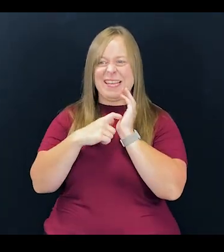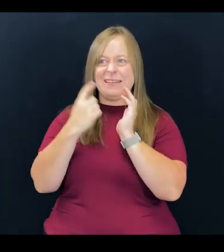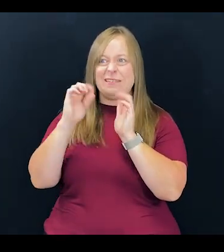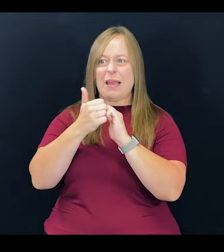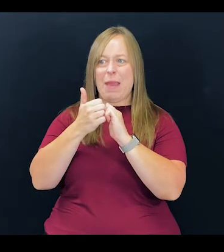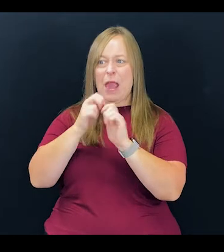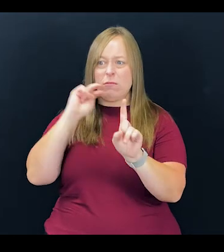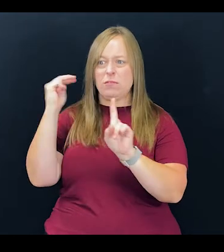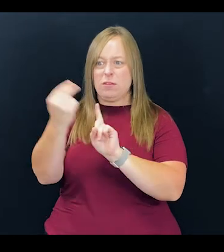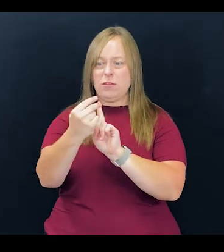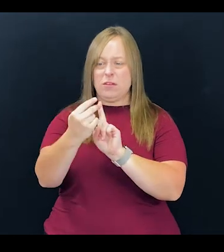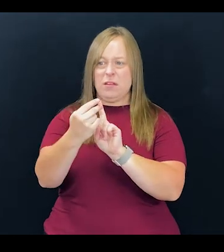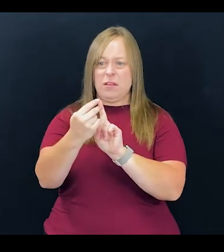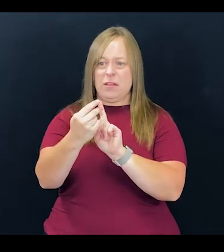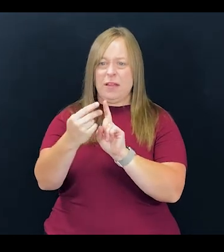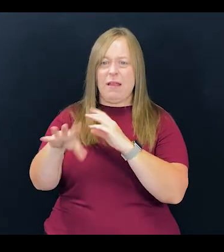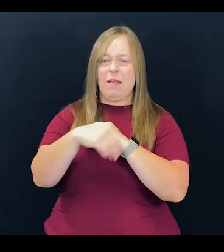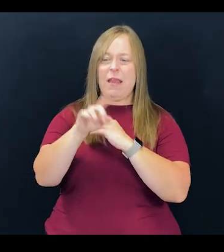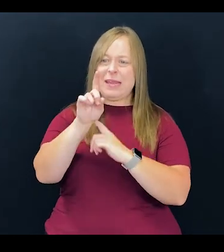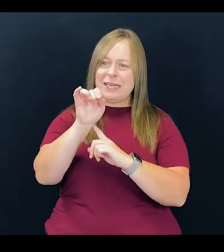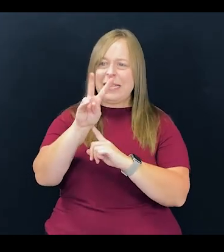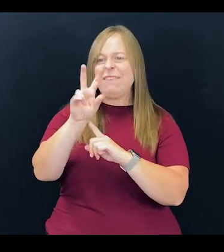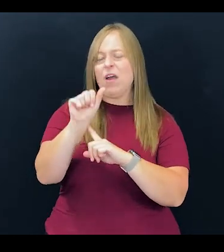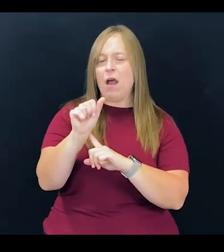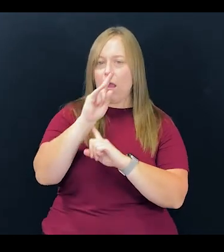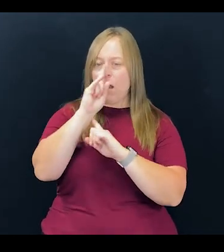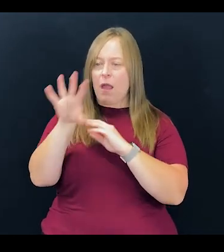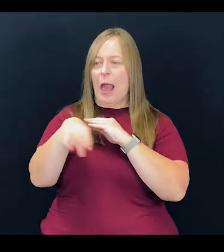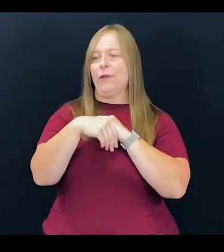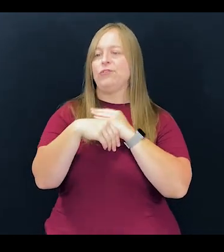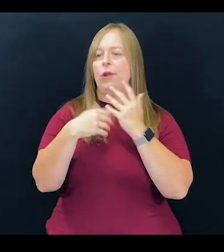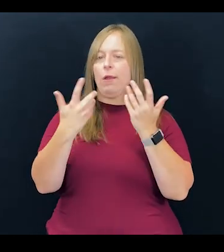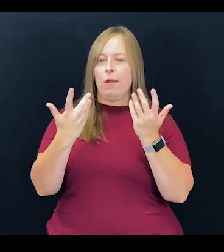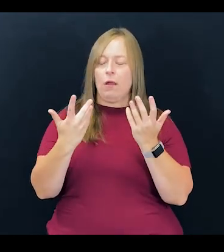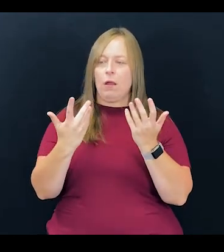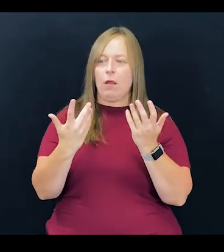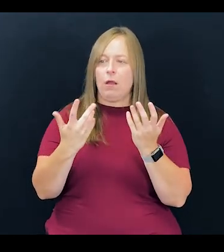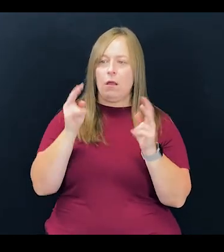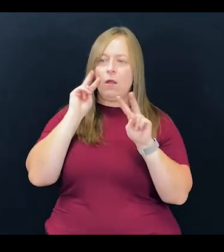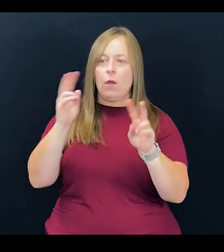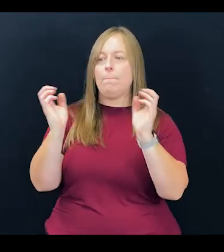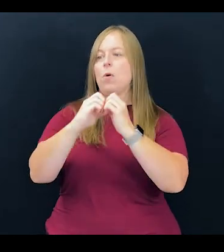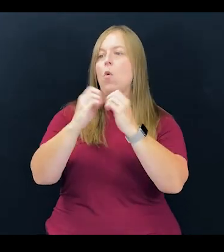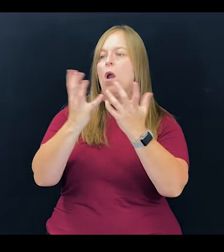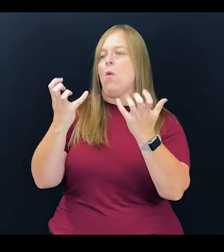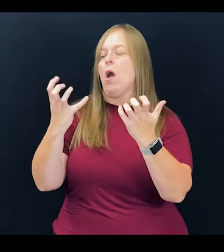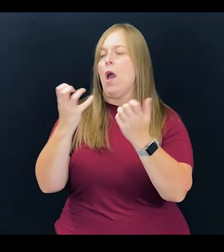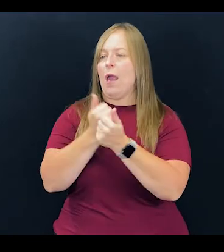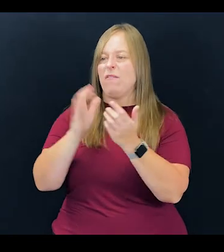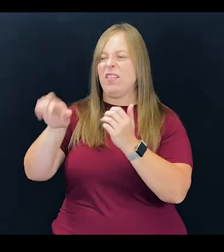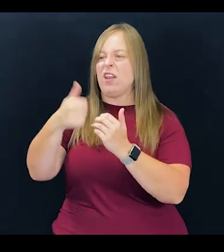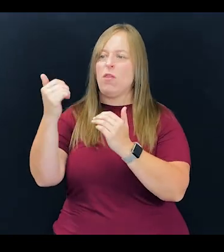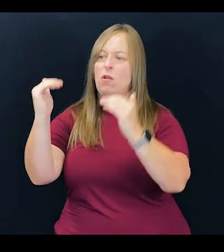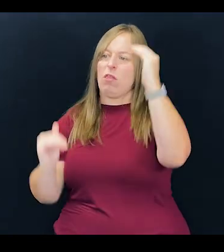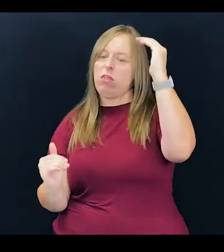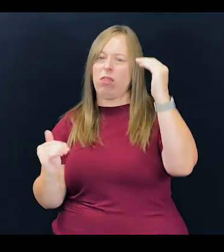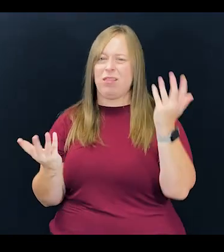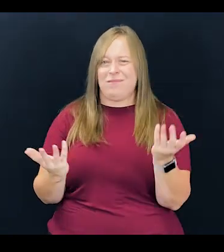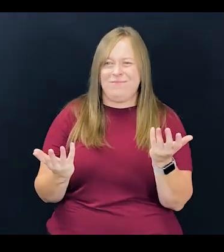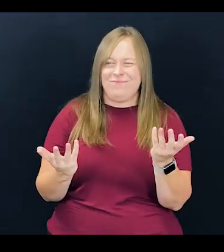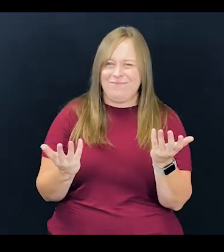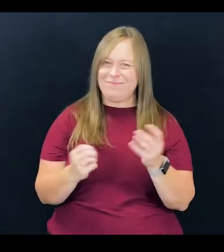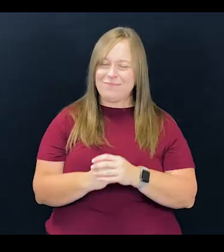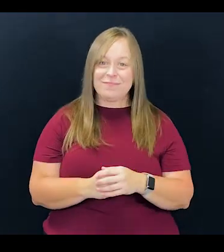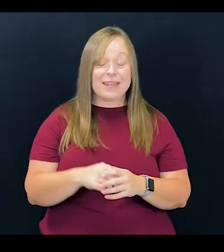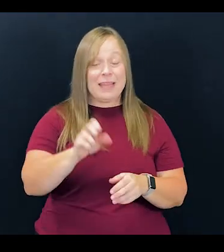they need is somehow being a diva or someone who's looking for more than anyone else